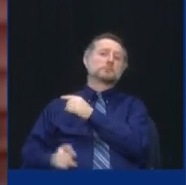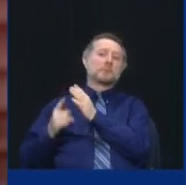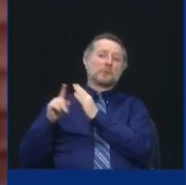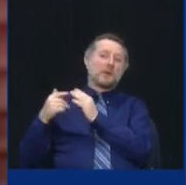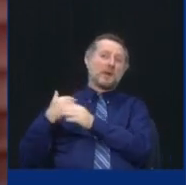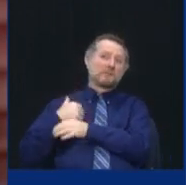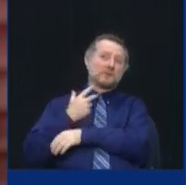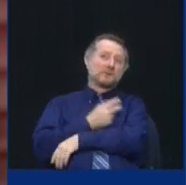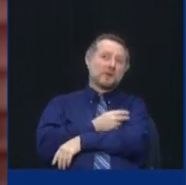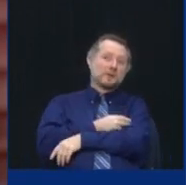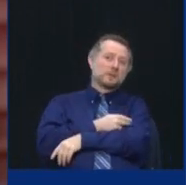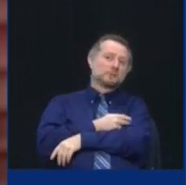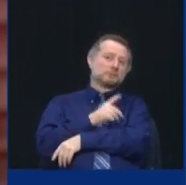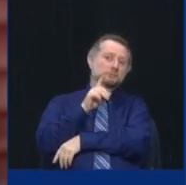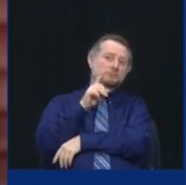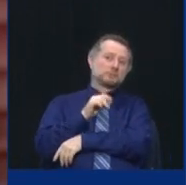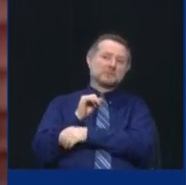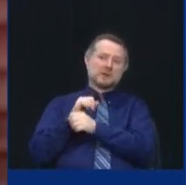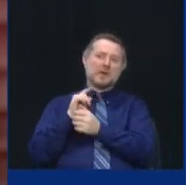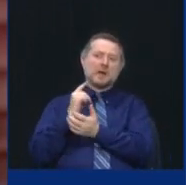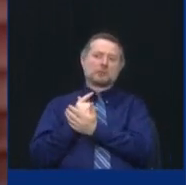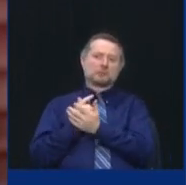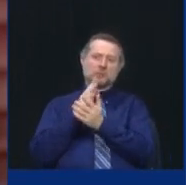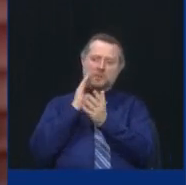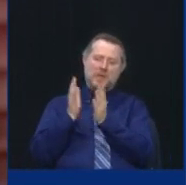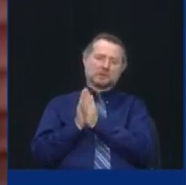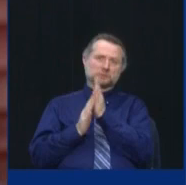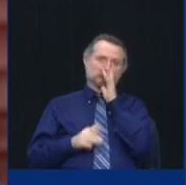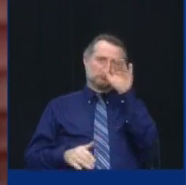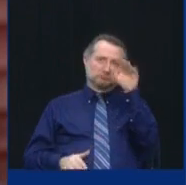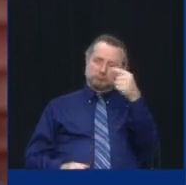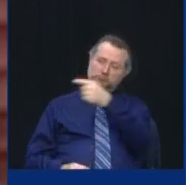this person was vaccinated? You know, just because